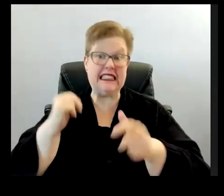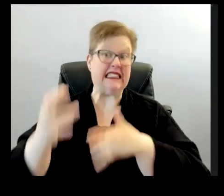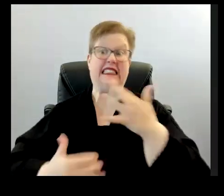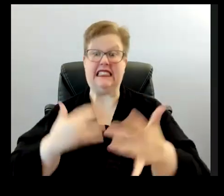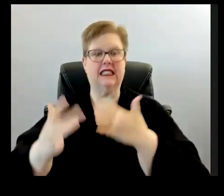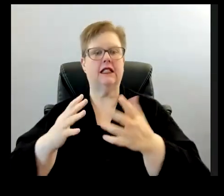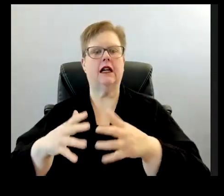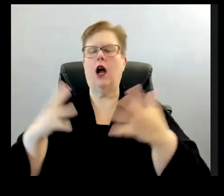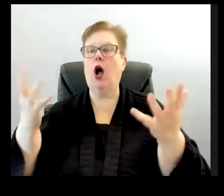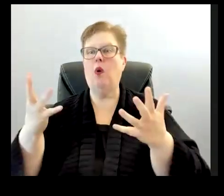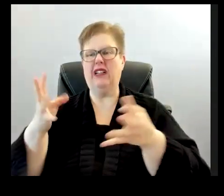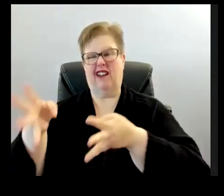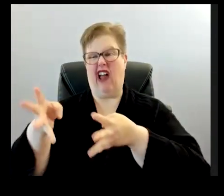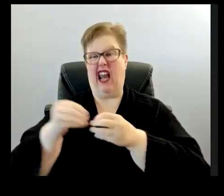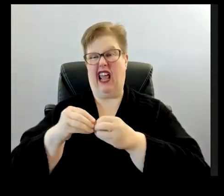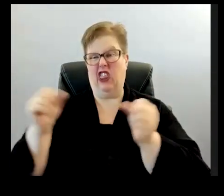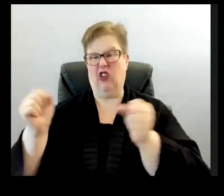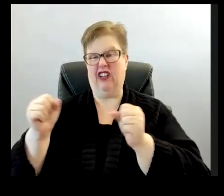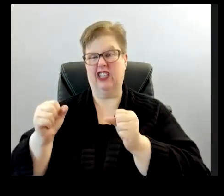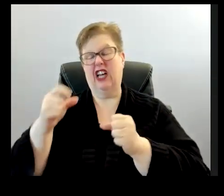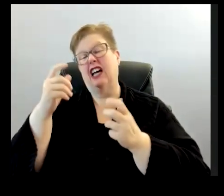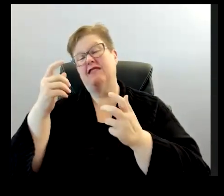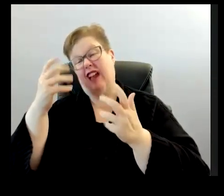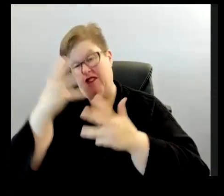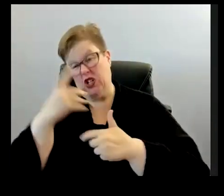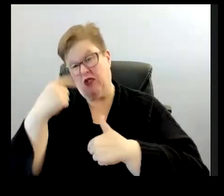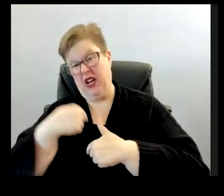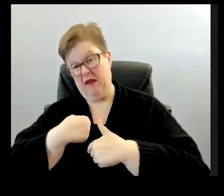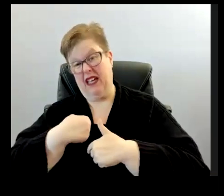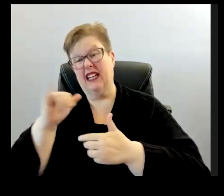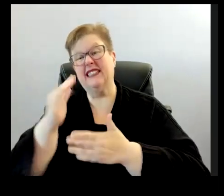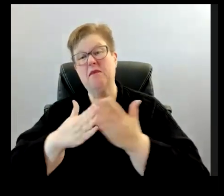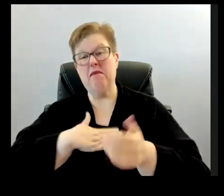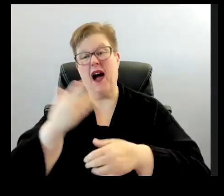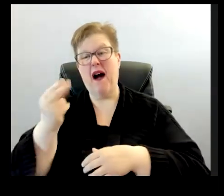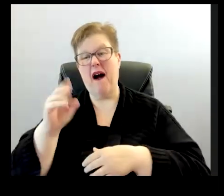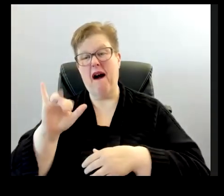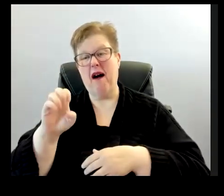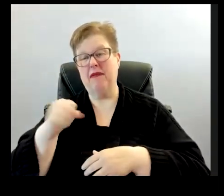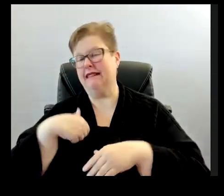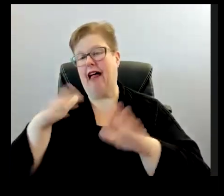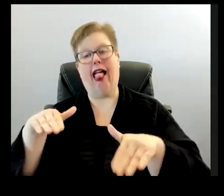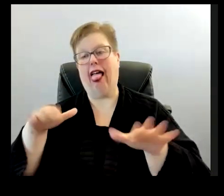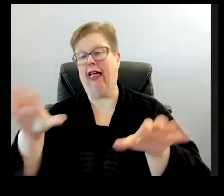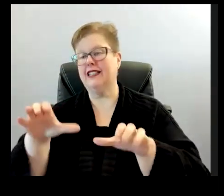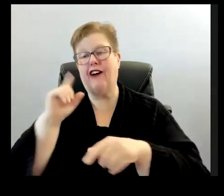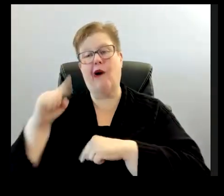And what's rotting in the fridge? Well, for me right now, unfortunately, those are some hobbies. I haven't been able to touch them for a